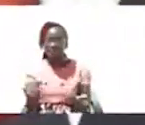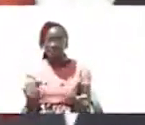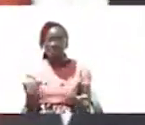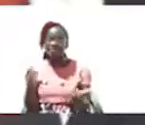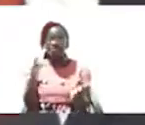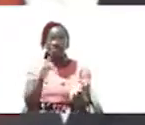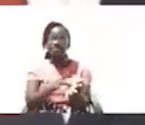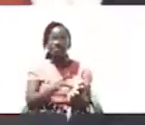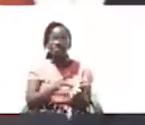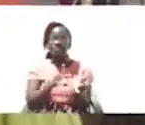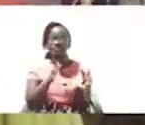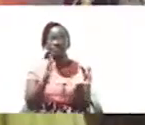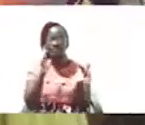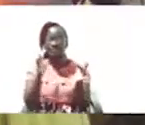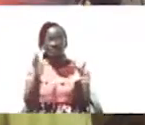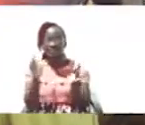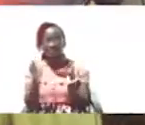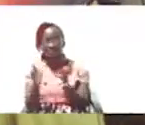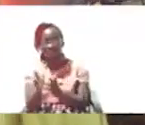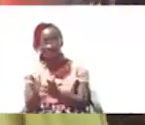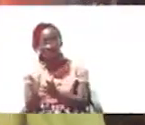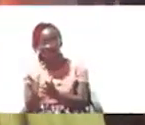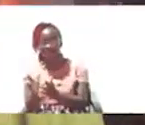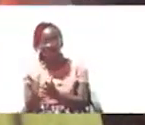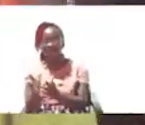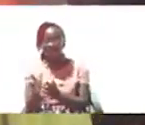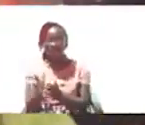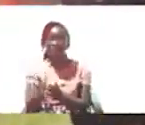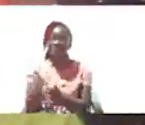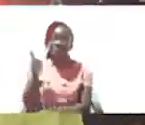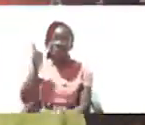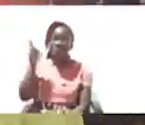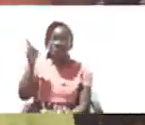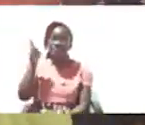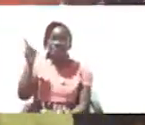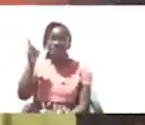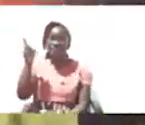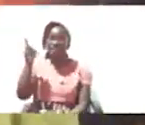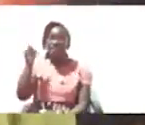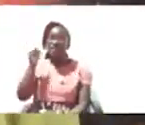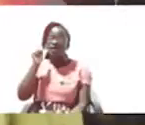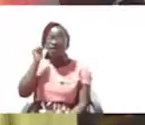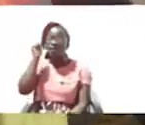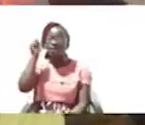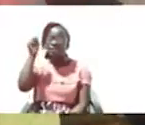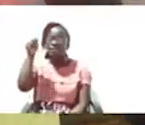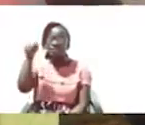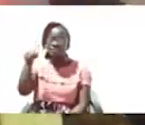Jesus. Oh,